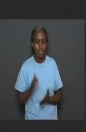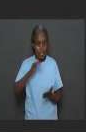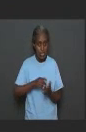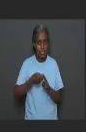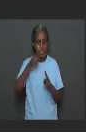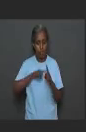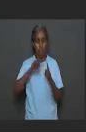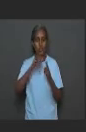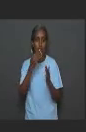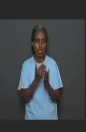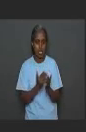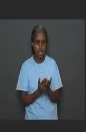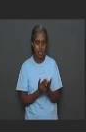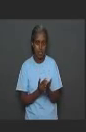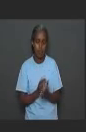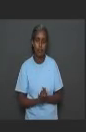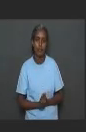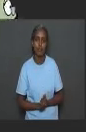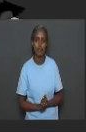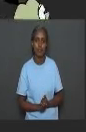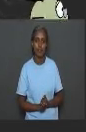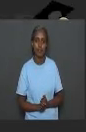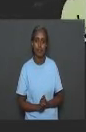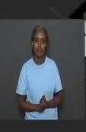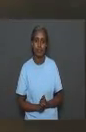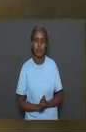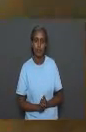Let's get back to our lesson.